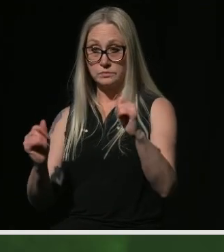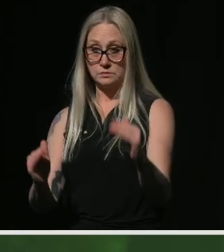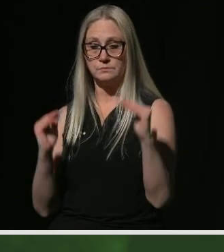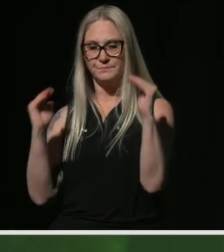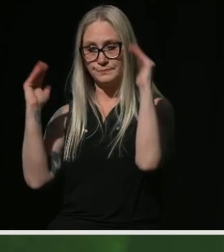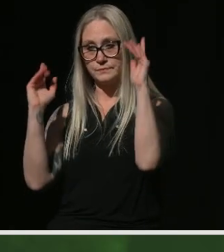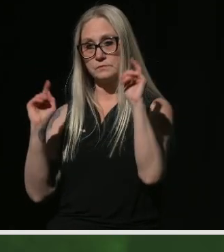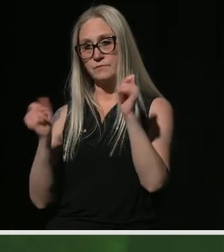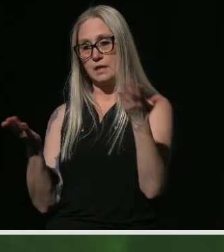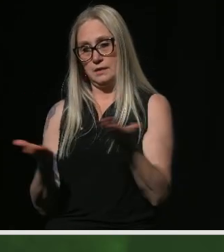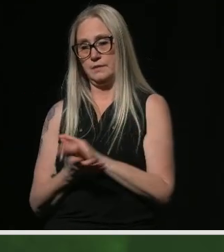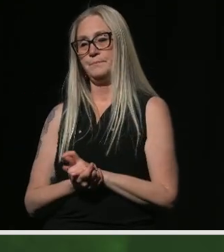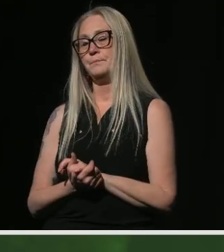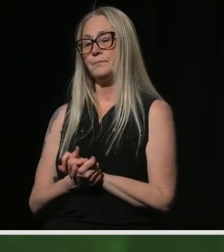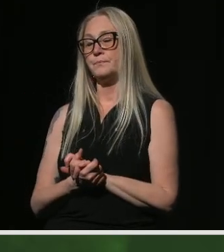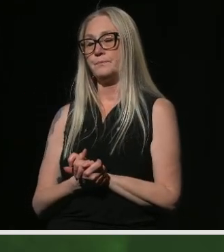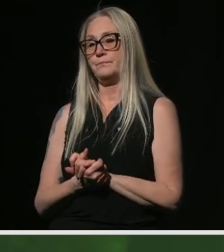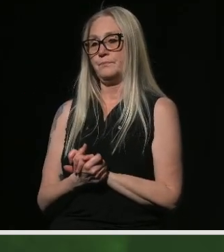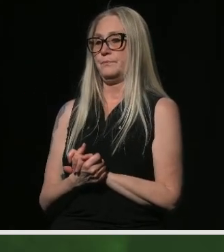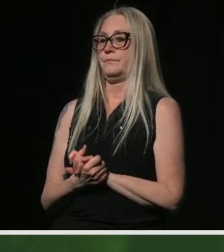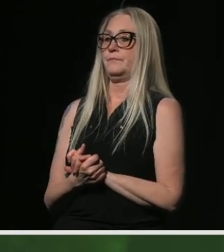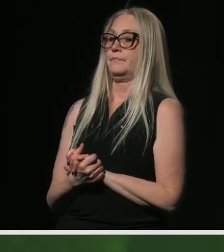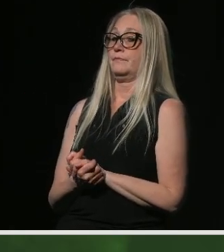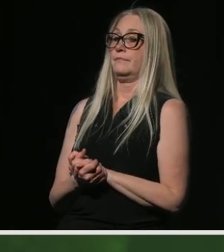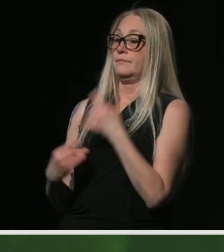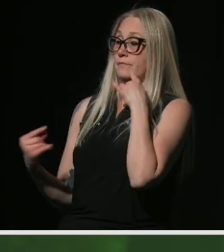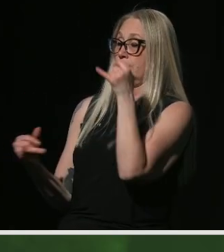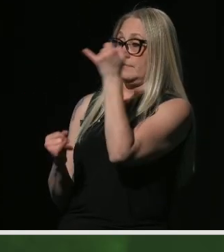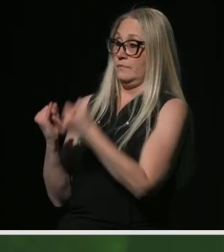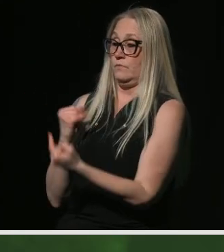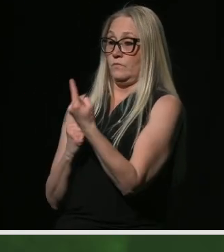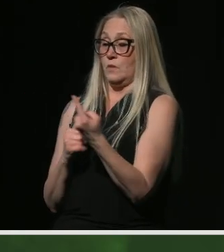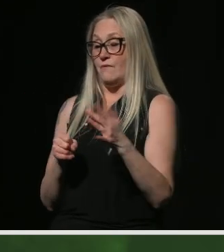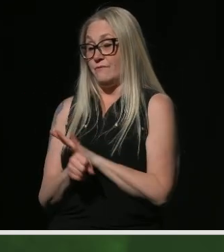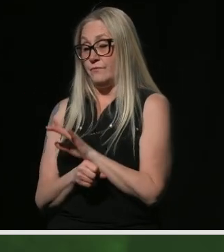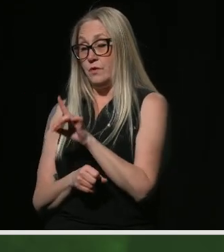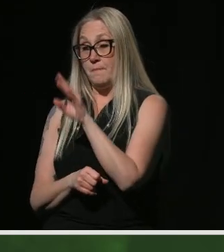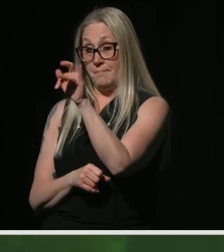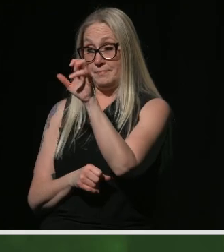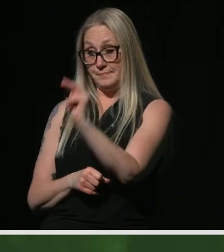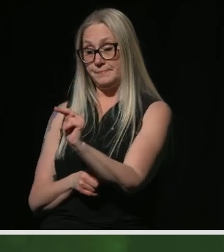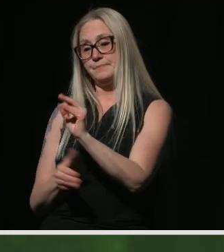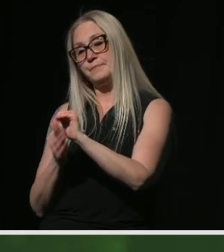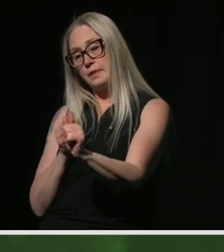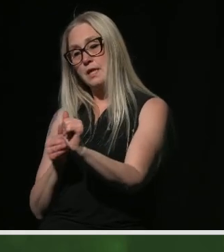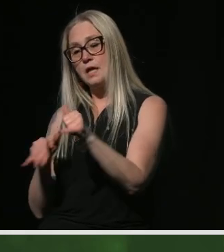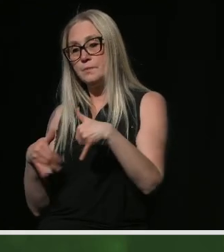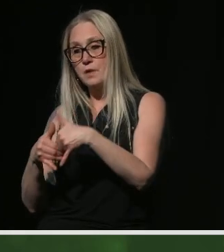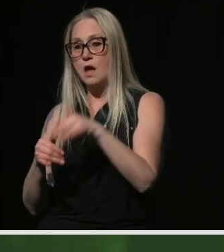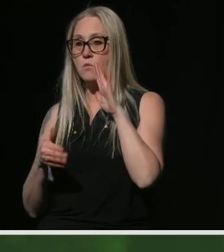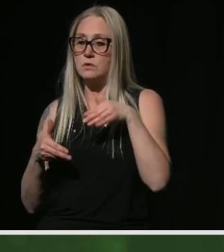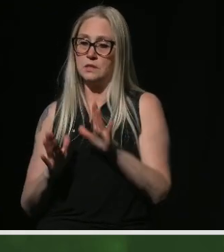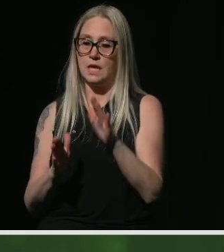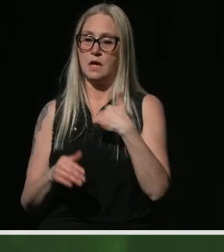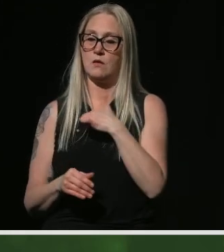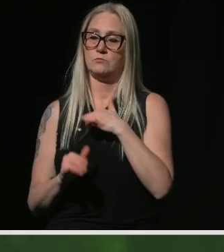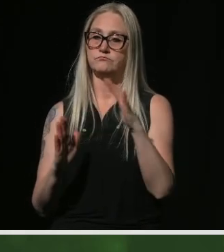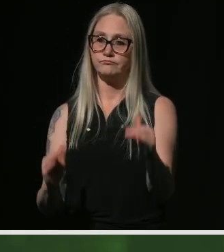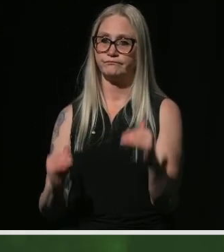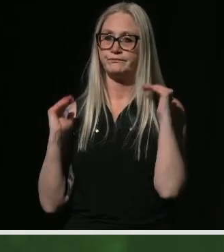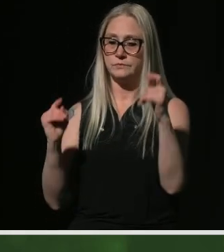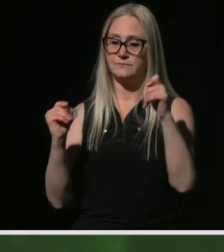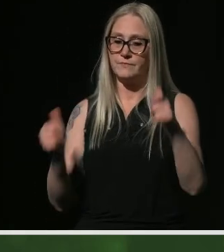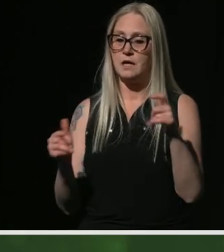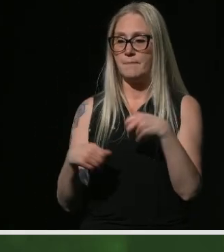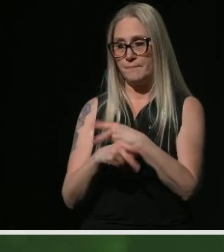commercialization. And finally, if we were to win the full $1 million prize, it would allow us to accelerate that next generation of product development that we'd be